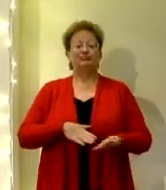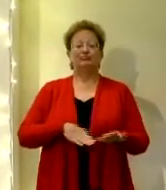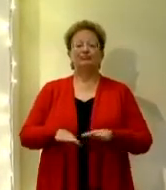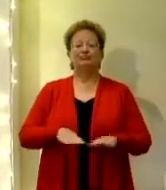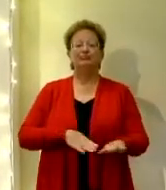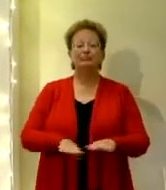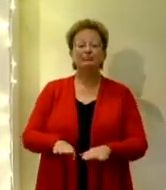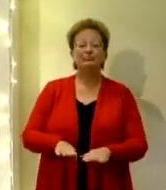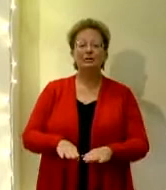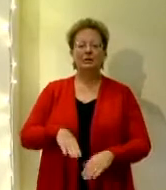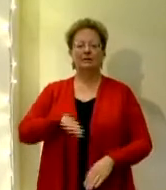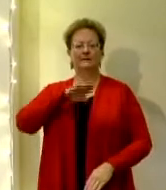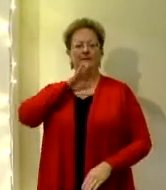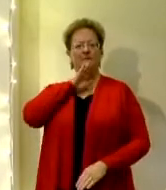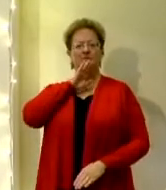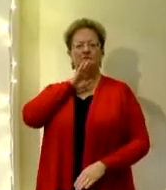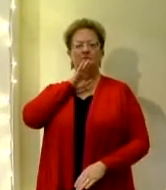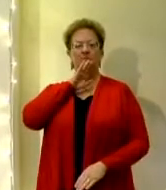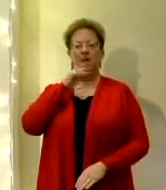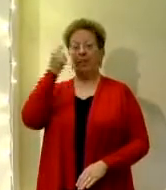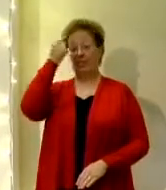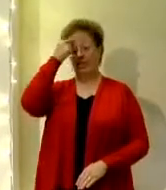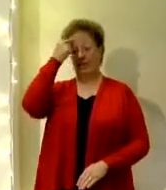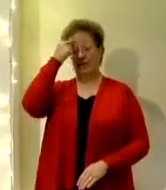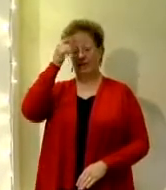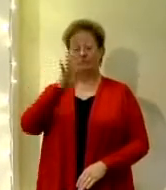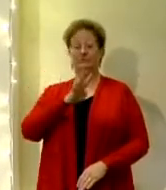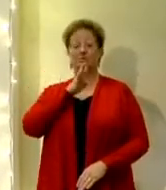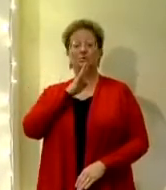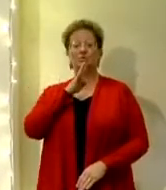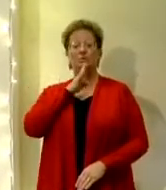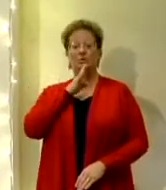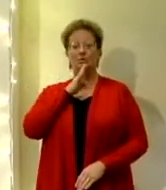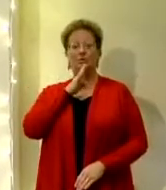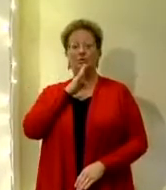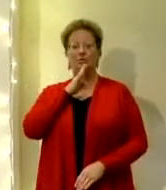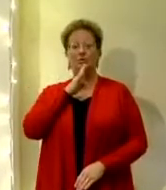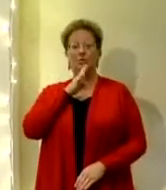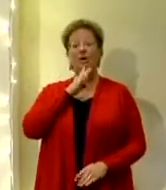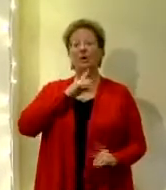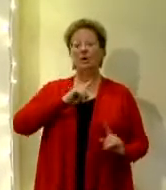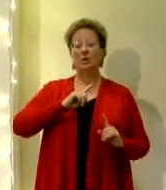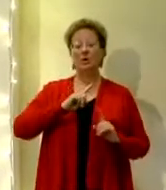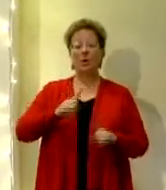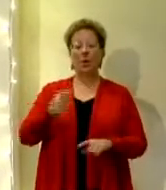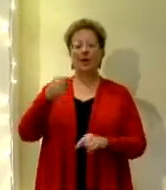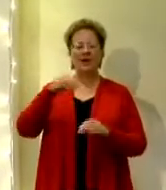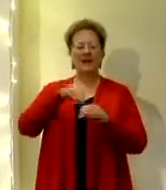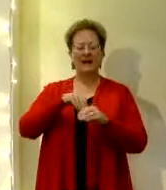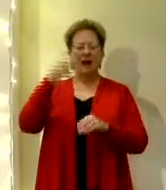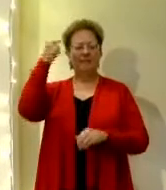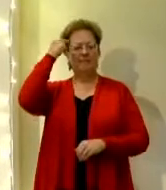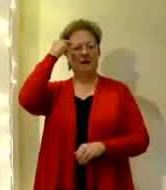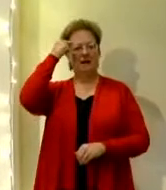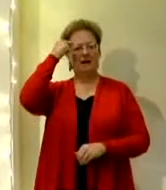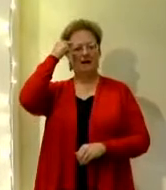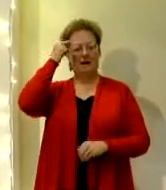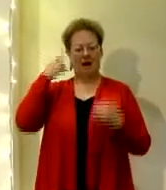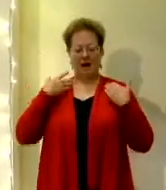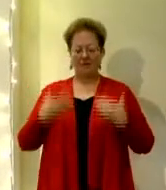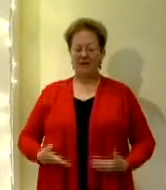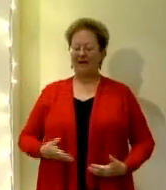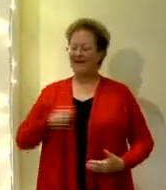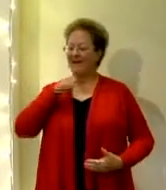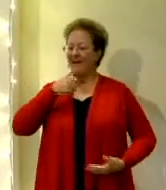him, because he could think and he could speak and he could go places in his mind, but his body just wouldn't let him get